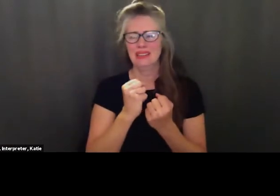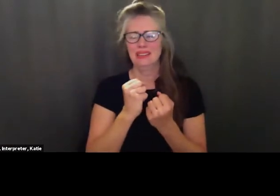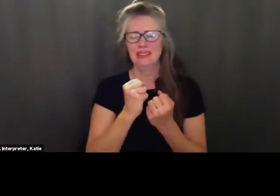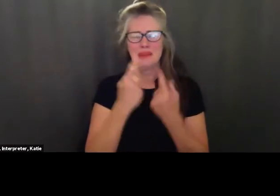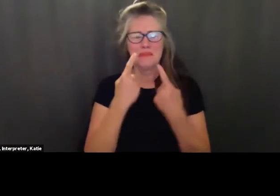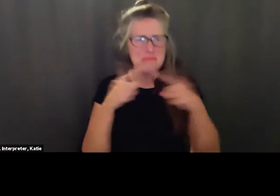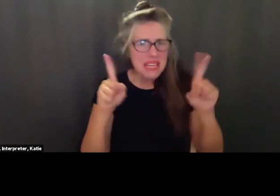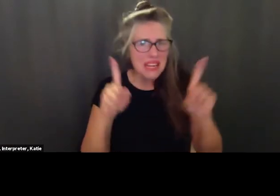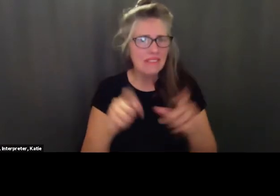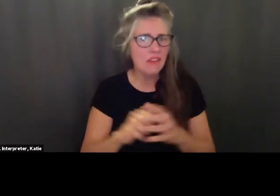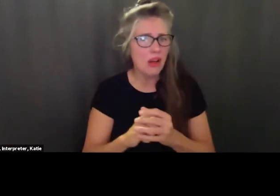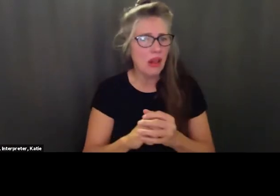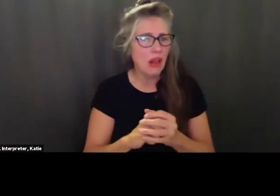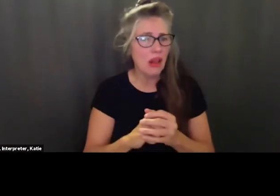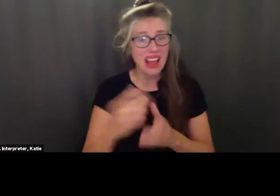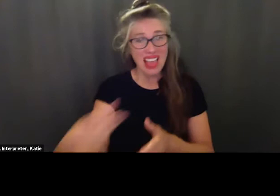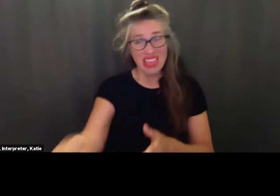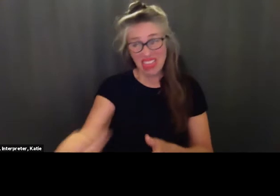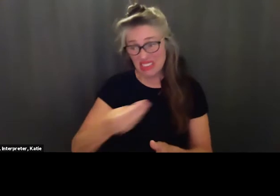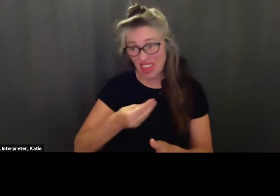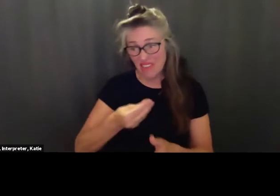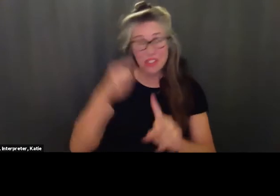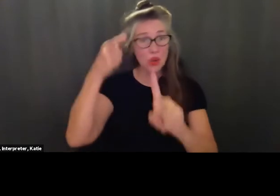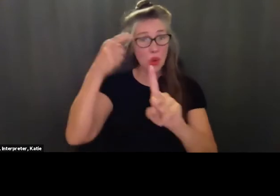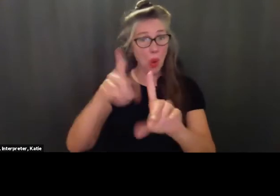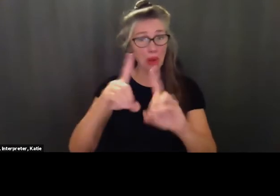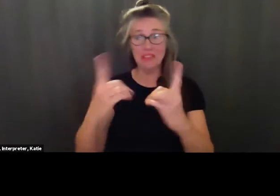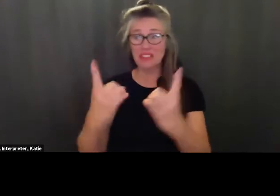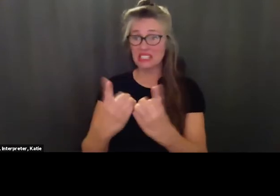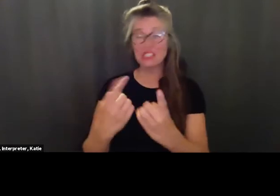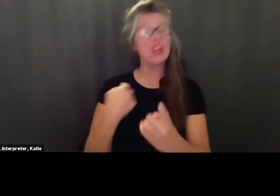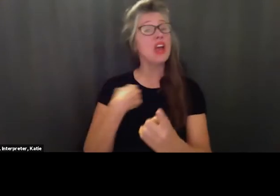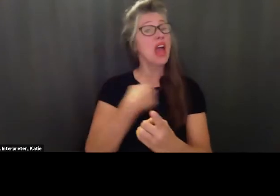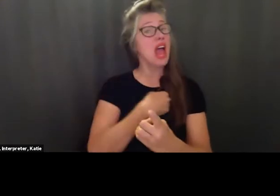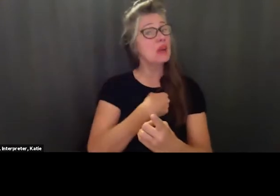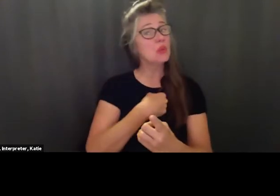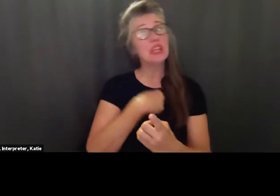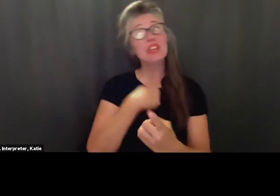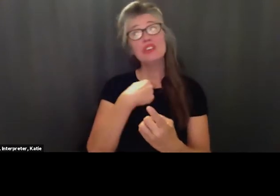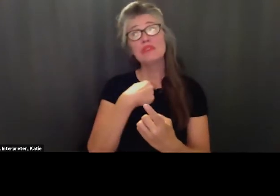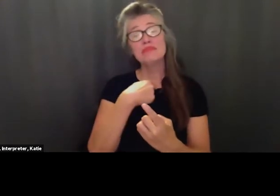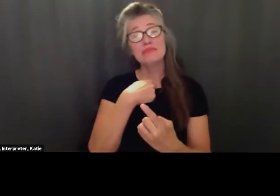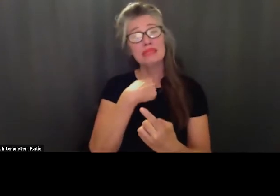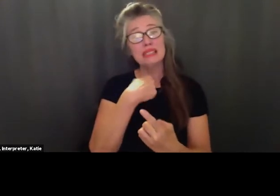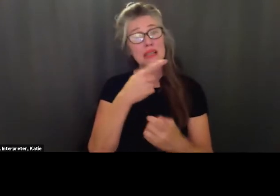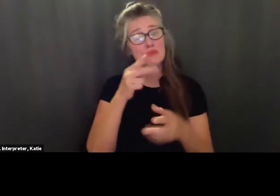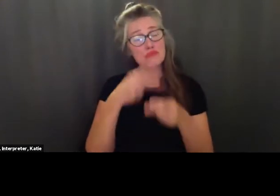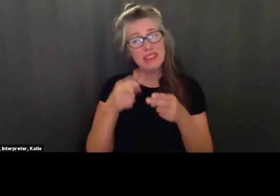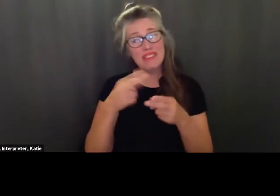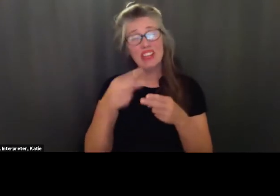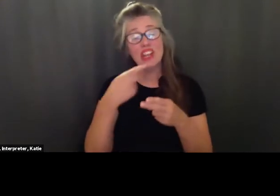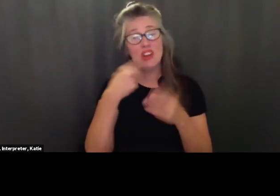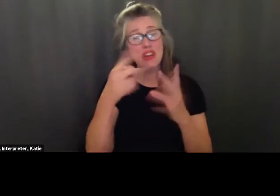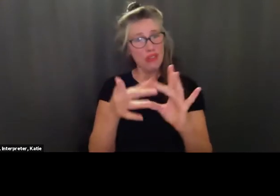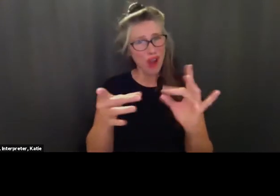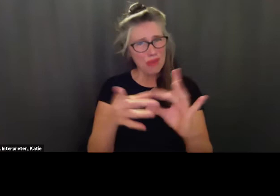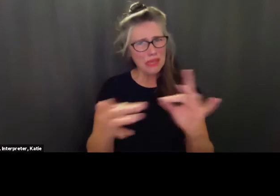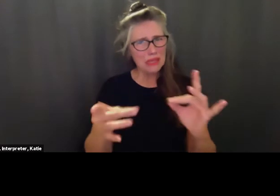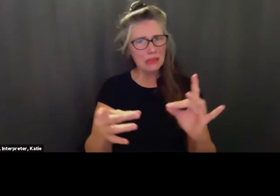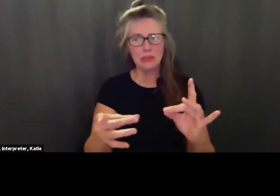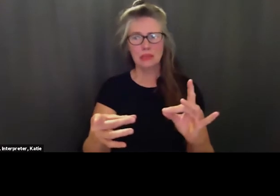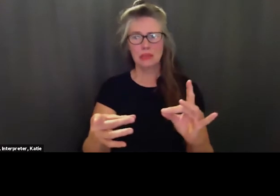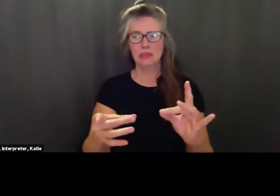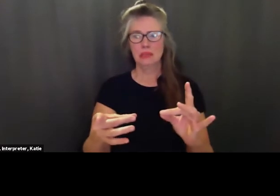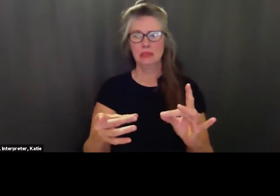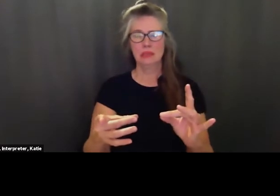we were presented with the district's goals and we were allowed to comment on those very briefly, but there wasn't much